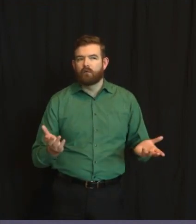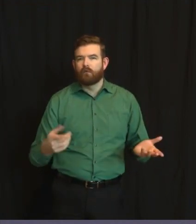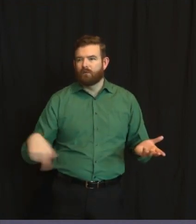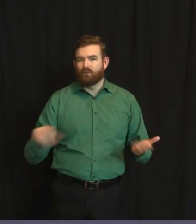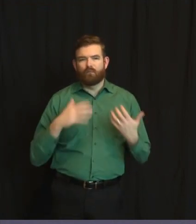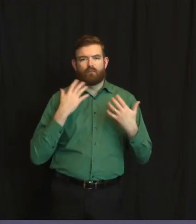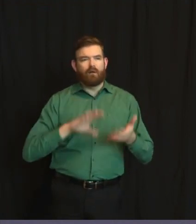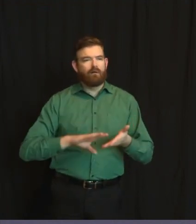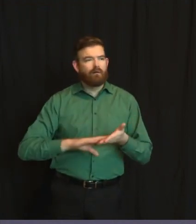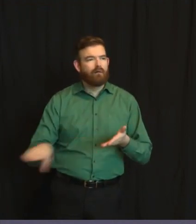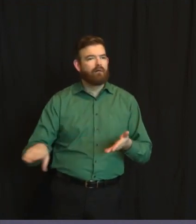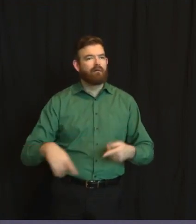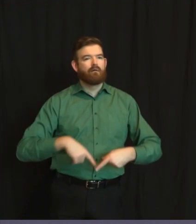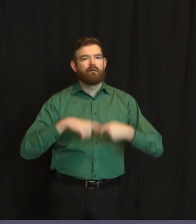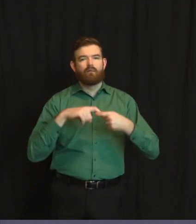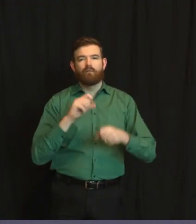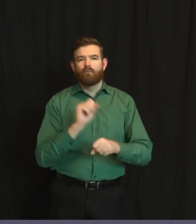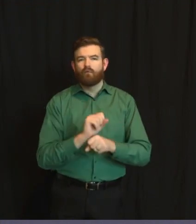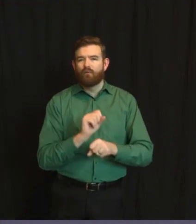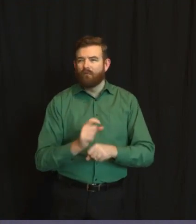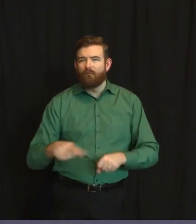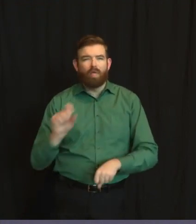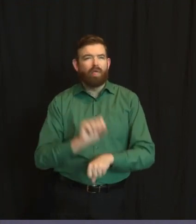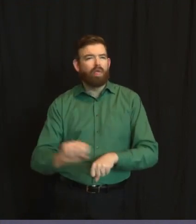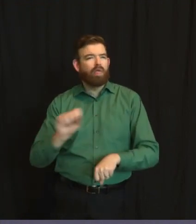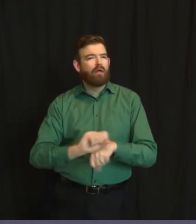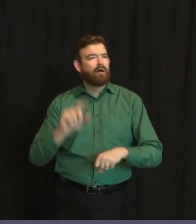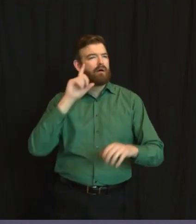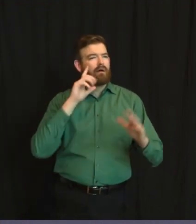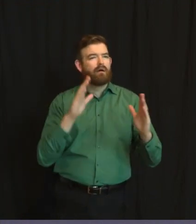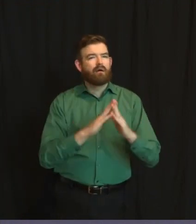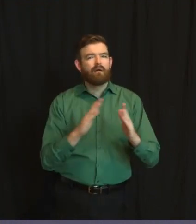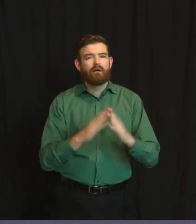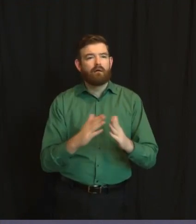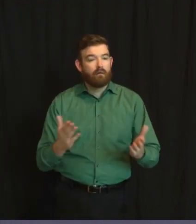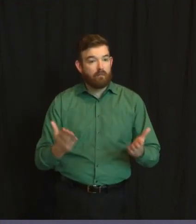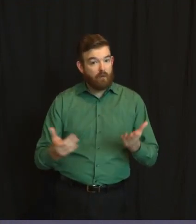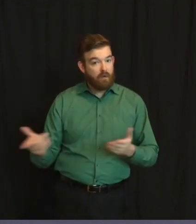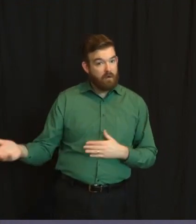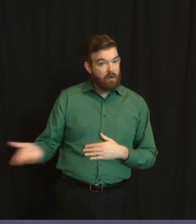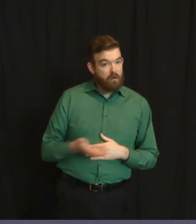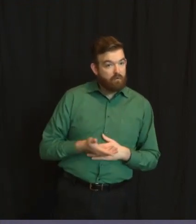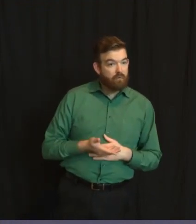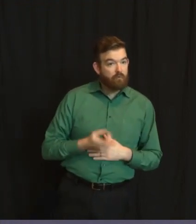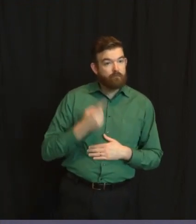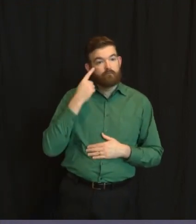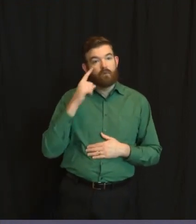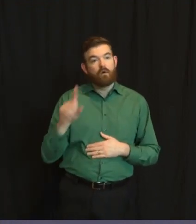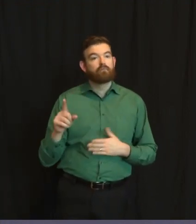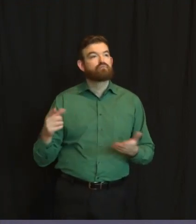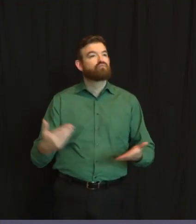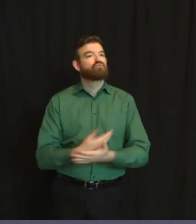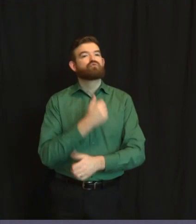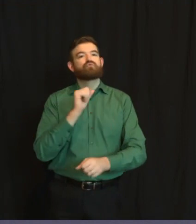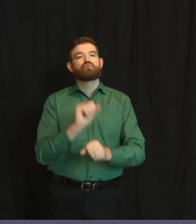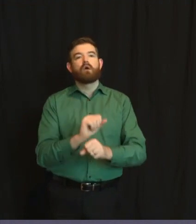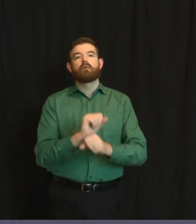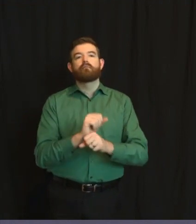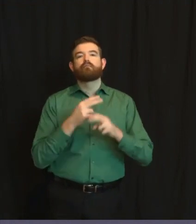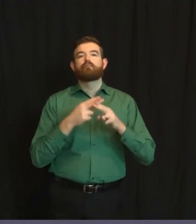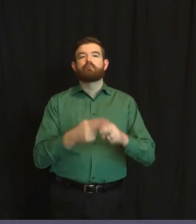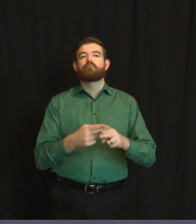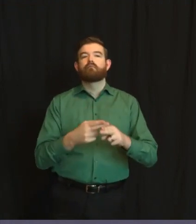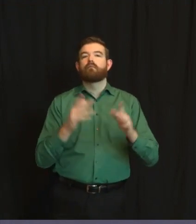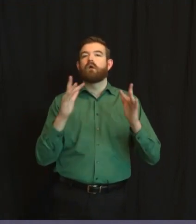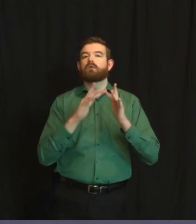continue to serve the public during this crisis, maybe doing contact tracing or any of the work that needs to be done. Was pleased to hear